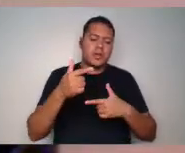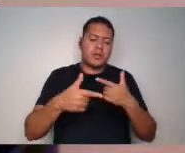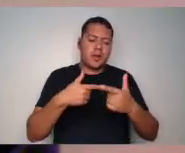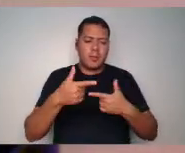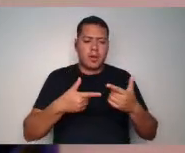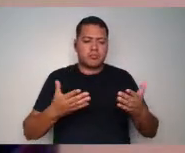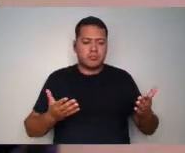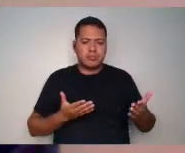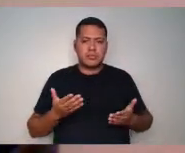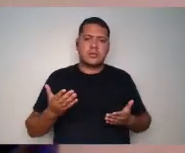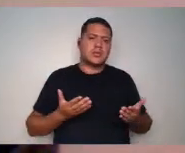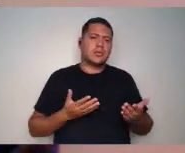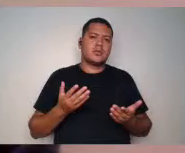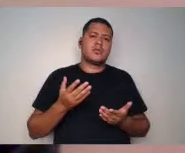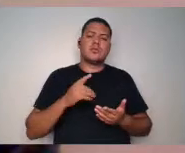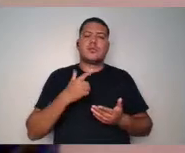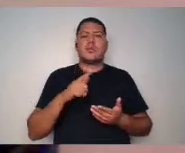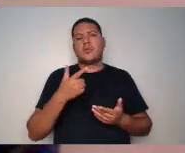providing work